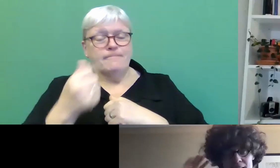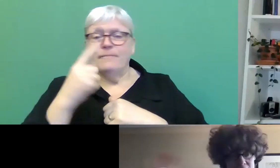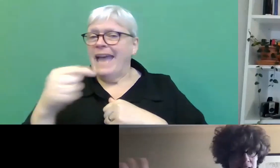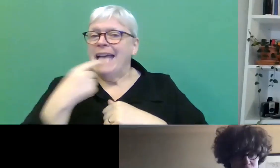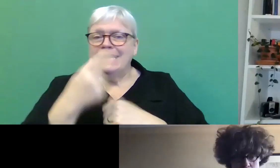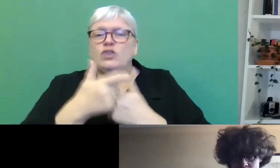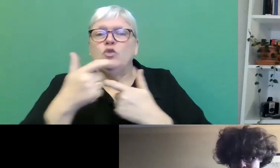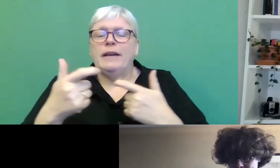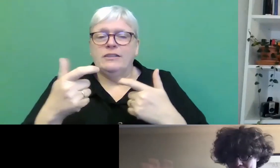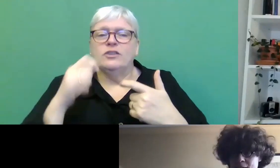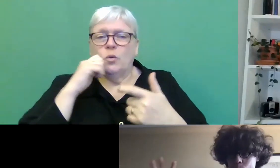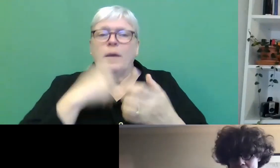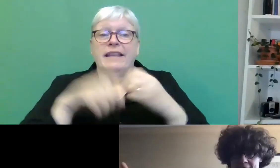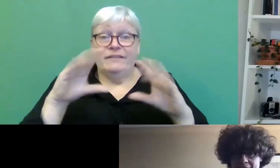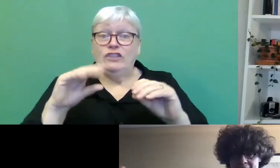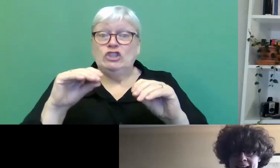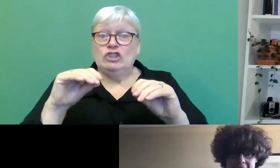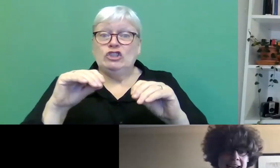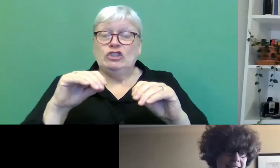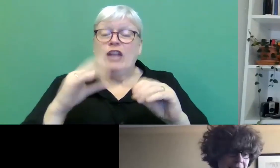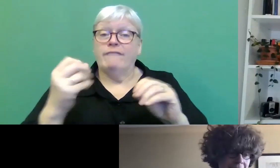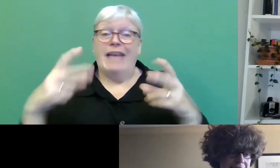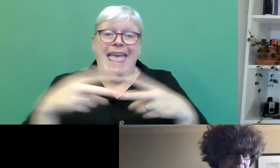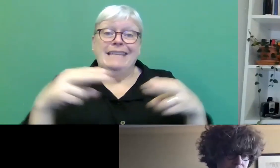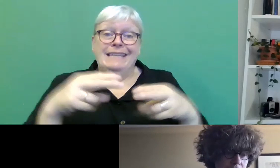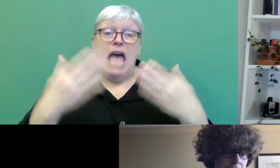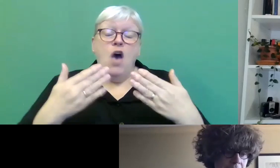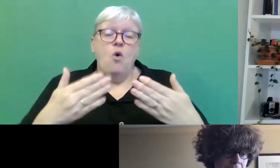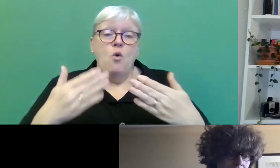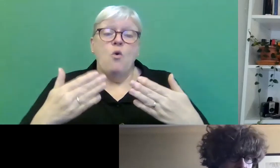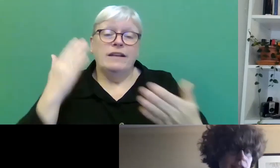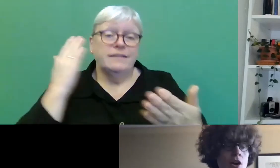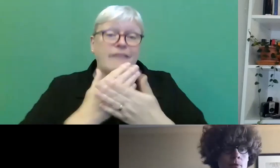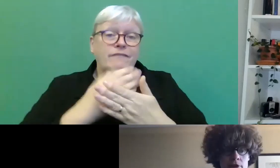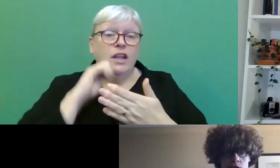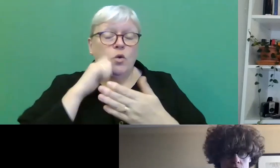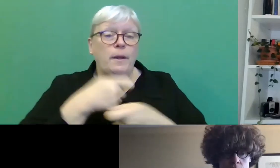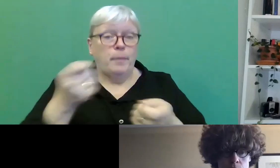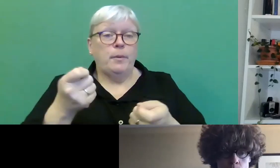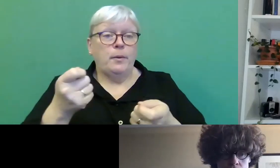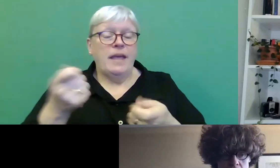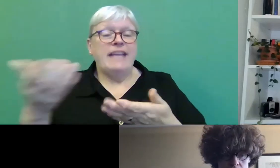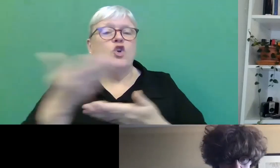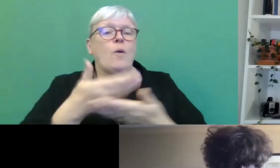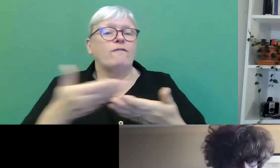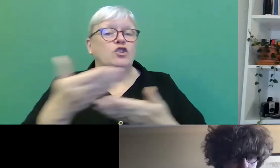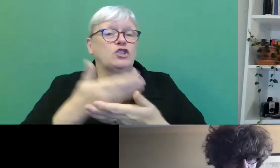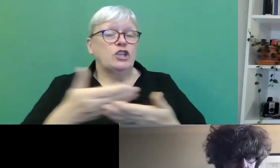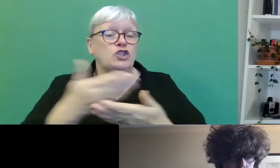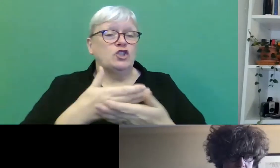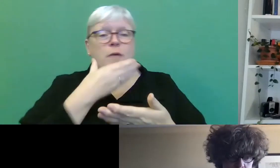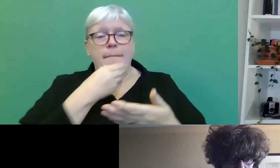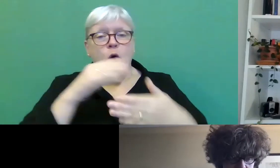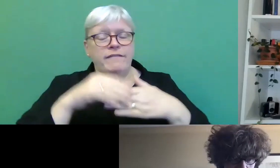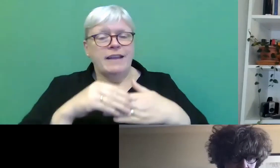but it's done, it's there, we're editing it. It is definitely in conversations with Boyfriends. It's not a